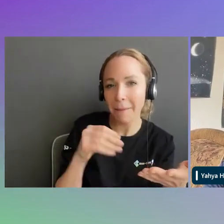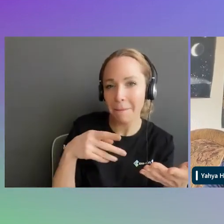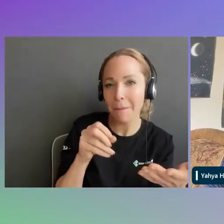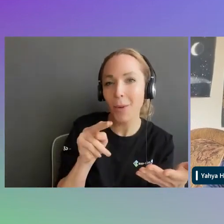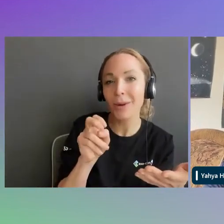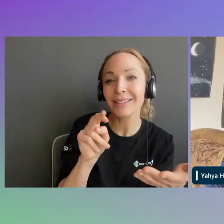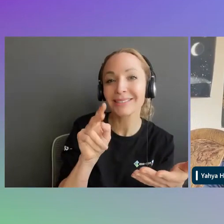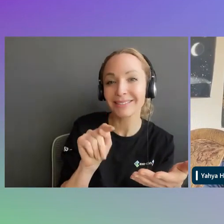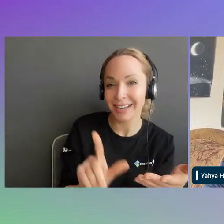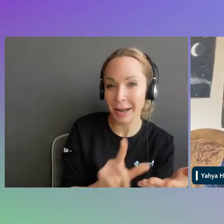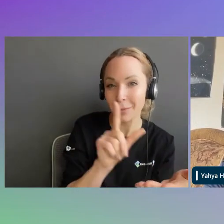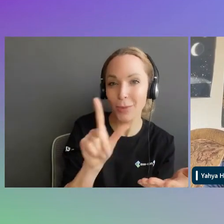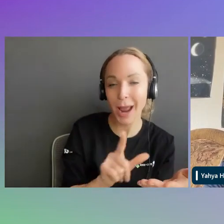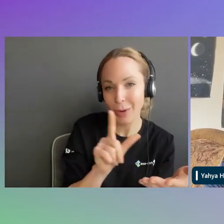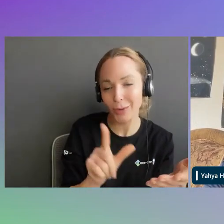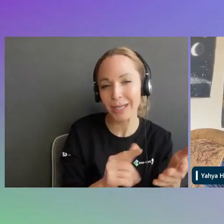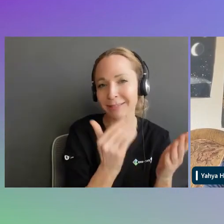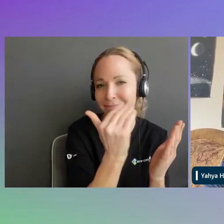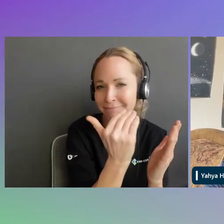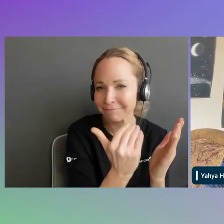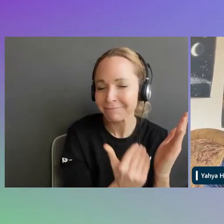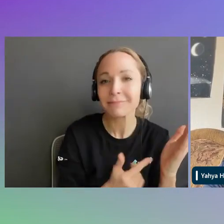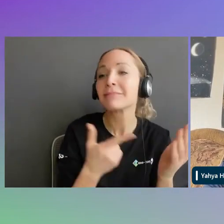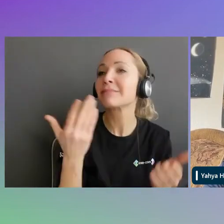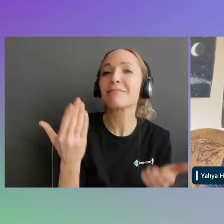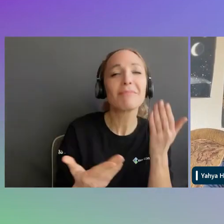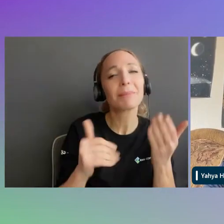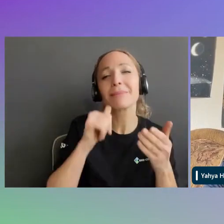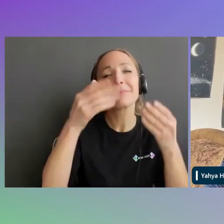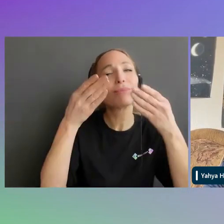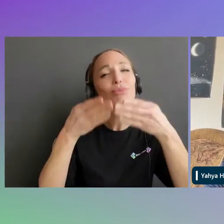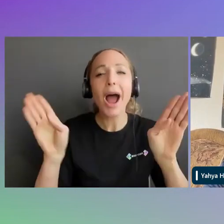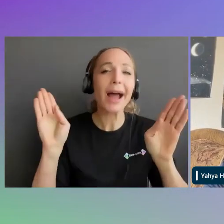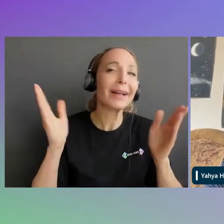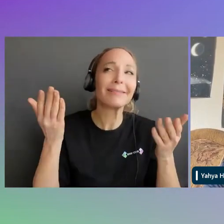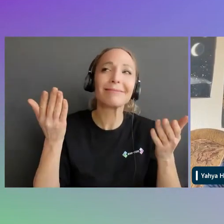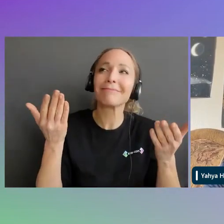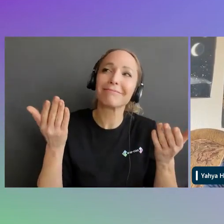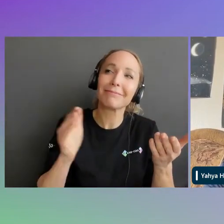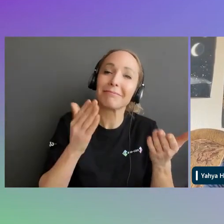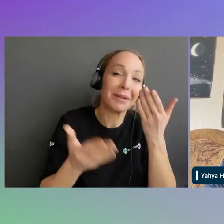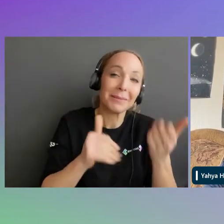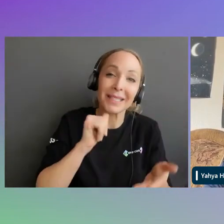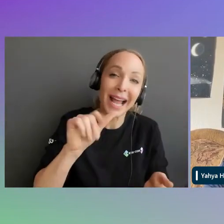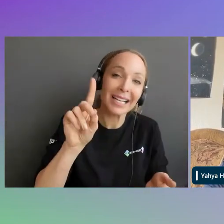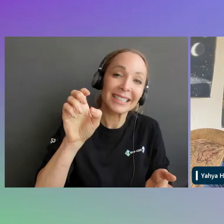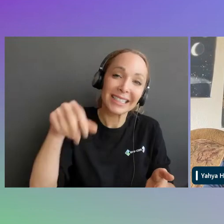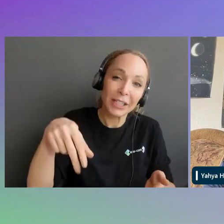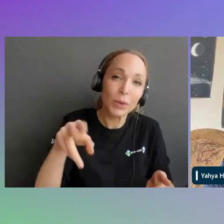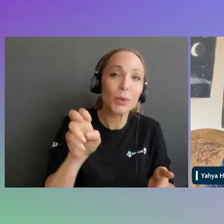maybe broadly, not necessarily specifically in Deque, but who tends to make the decisions,